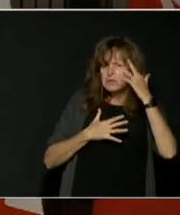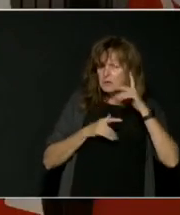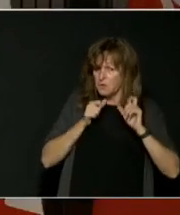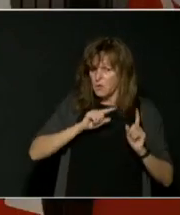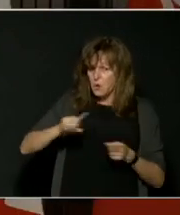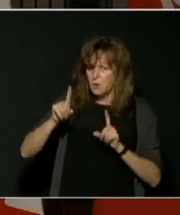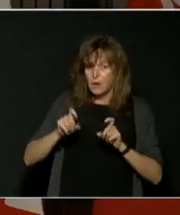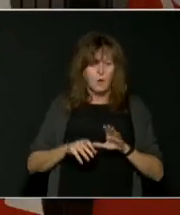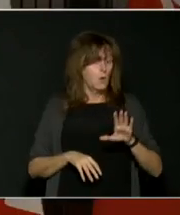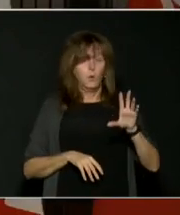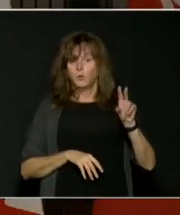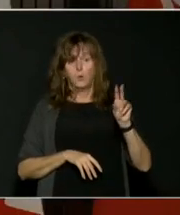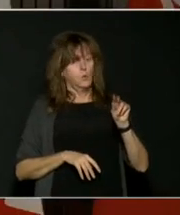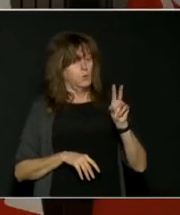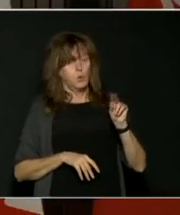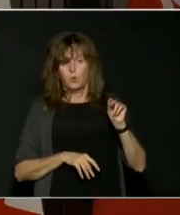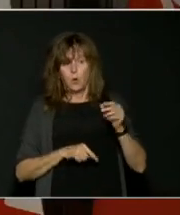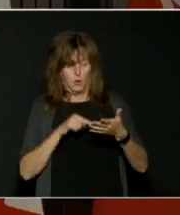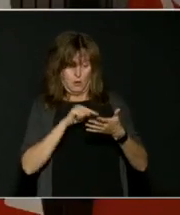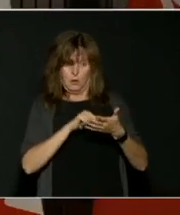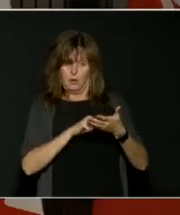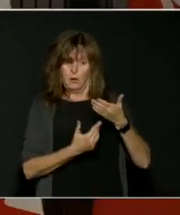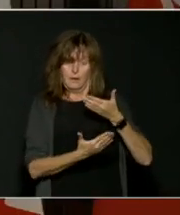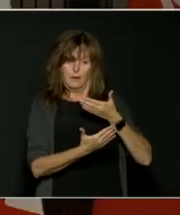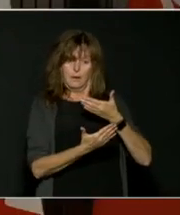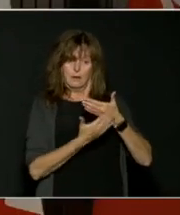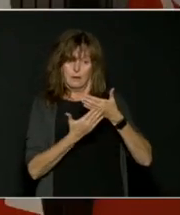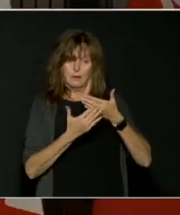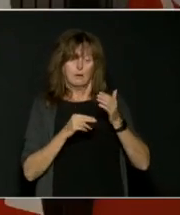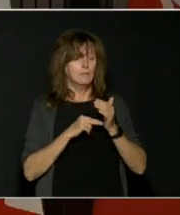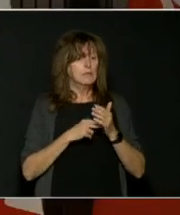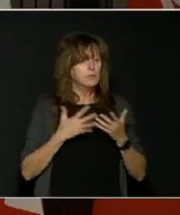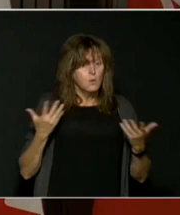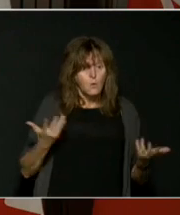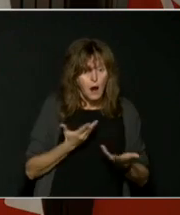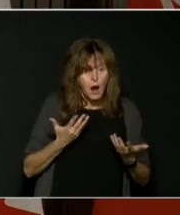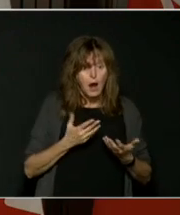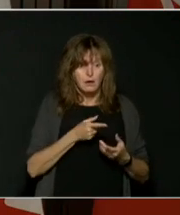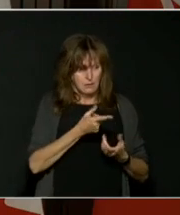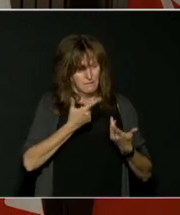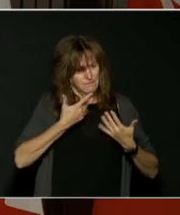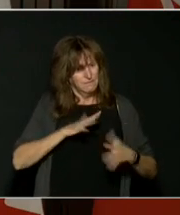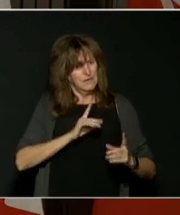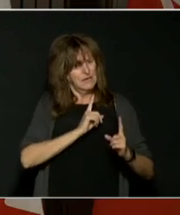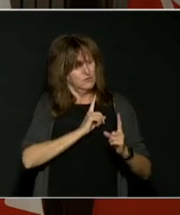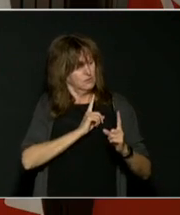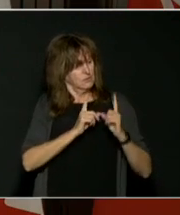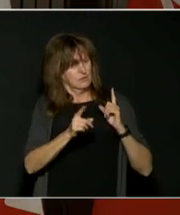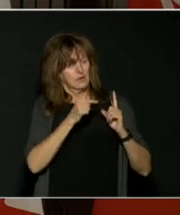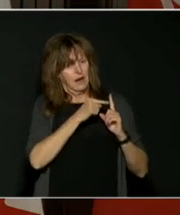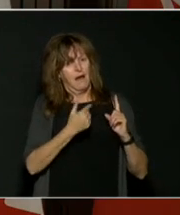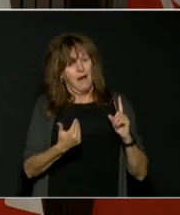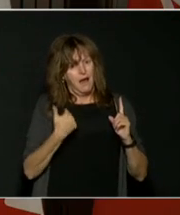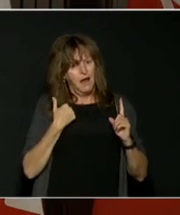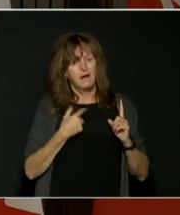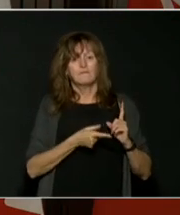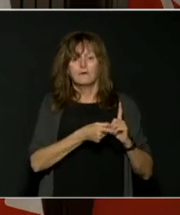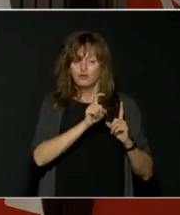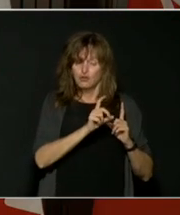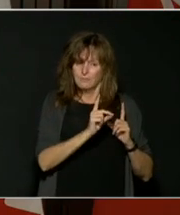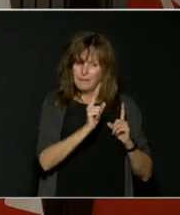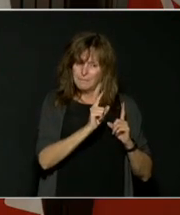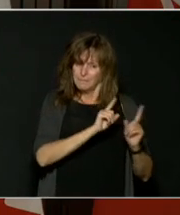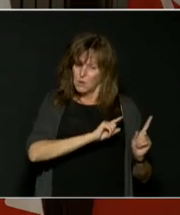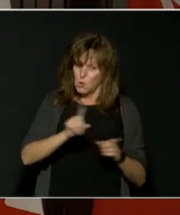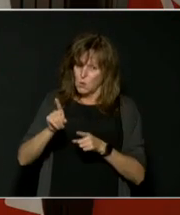COVID Alert, if you get an alert, that means you have been a contact of a case. And that is one of the groups that needs to get tested.